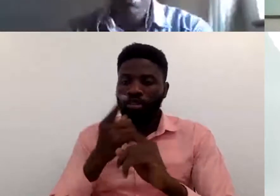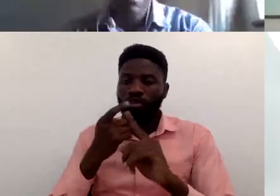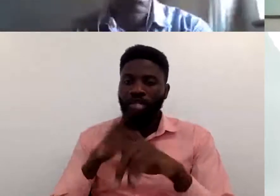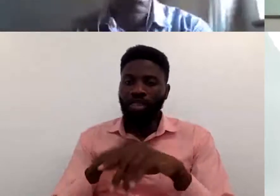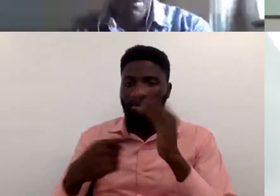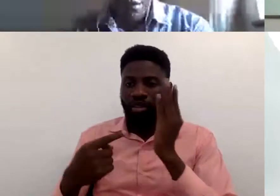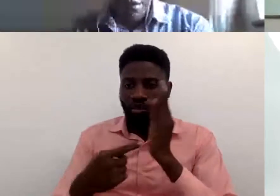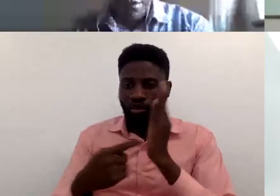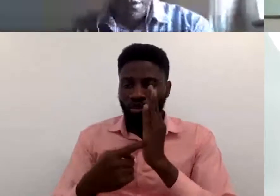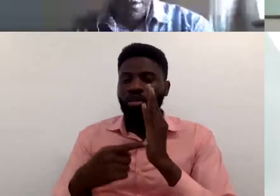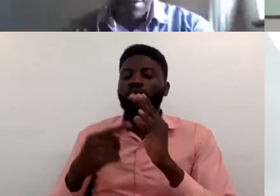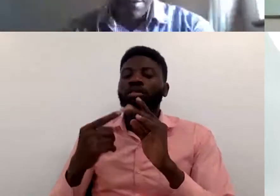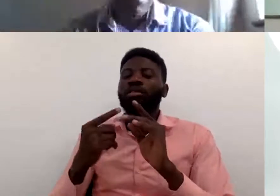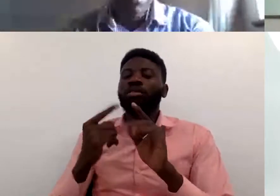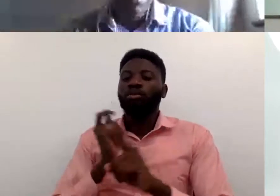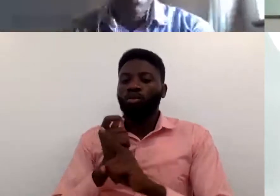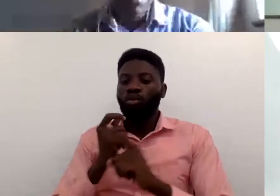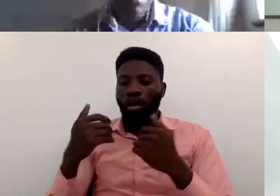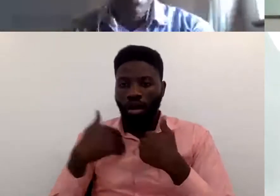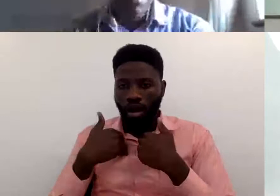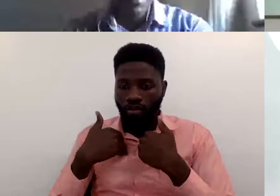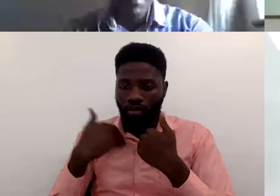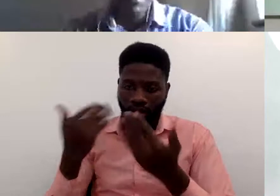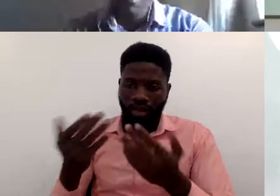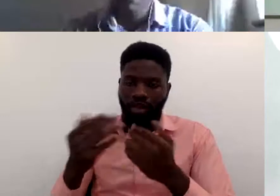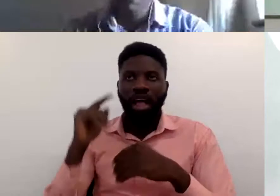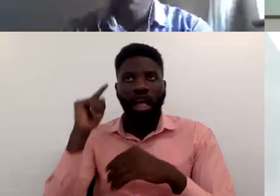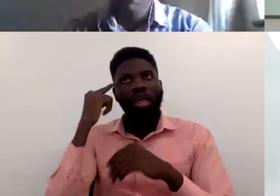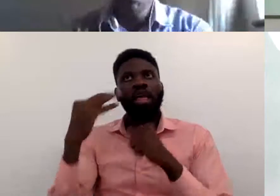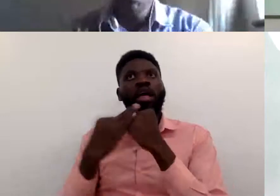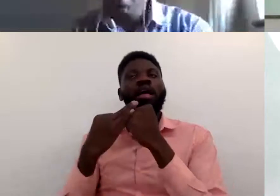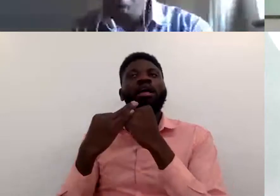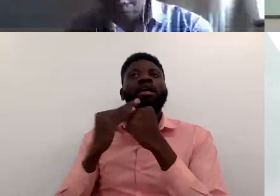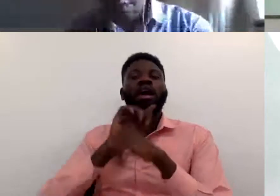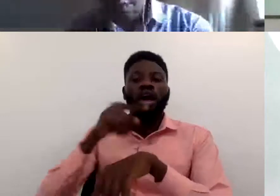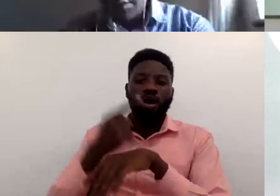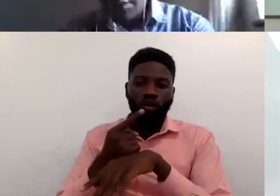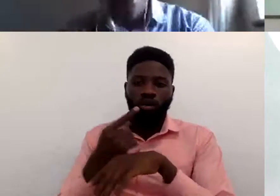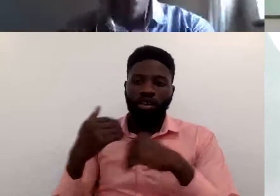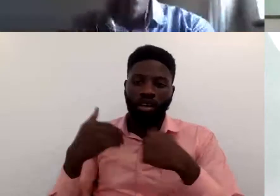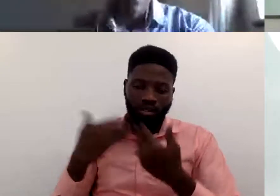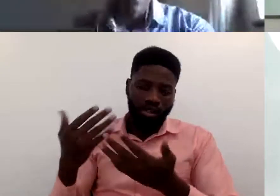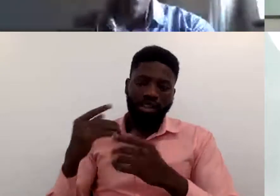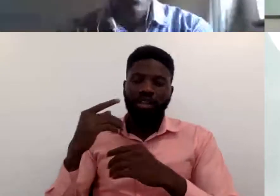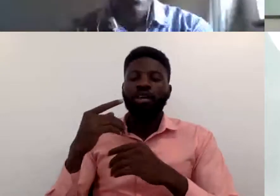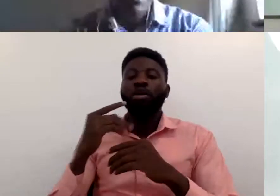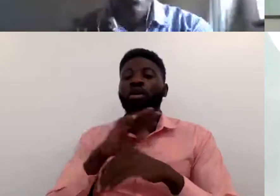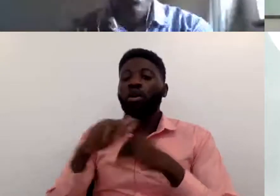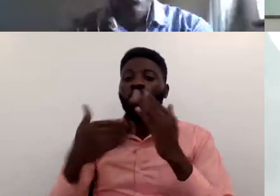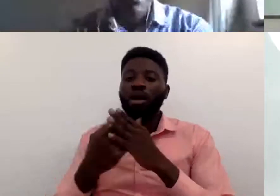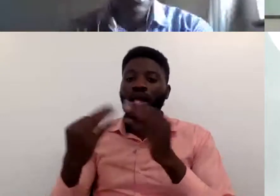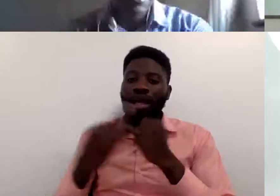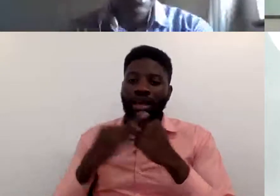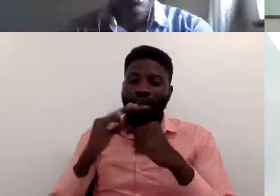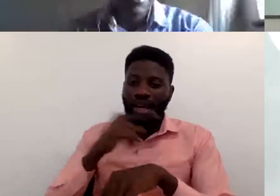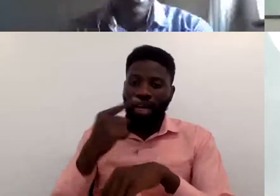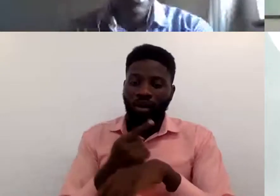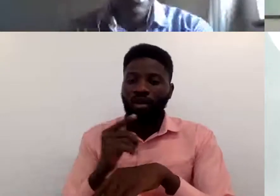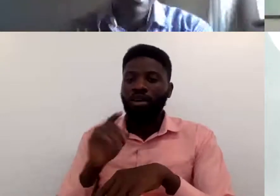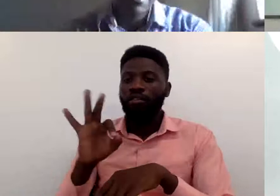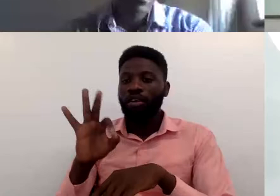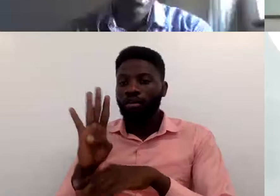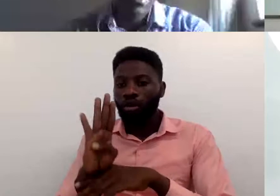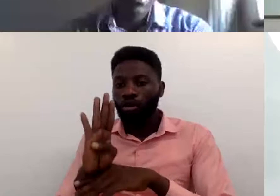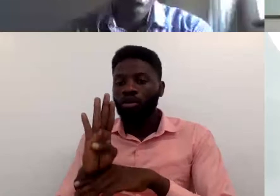tools that are available. So as you think about your 8 hours that are available to you, don't spend all of them on Facebook